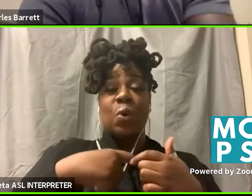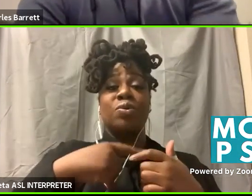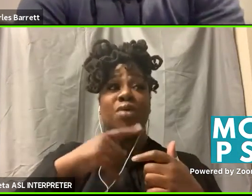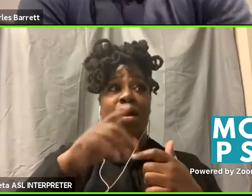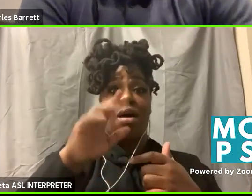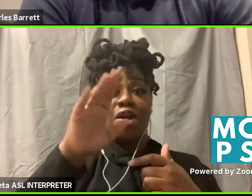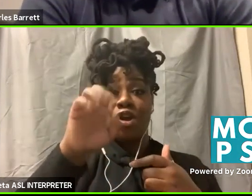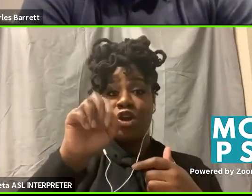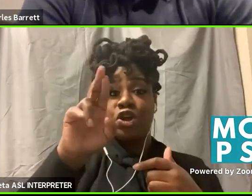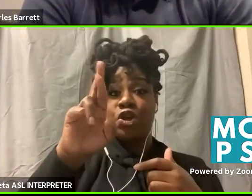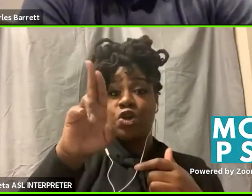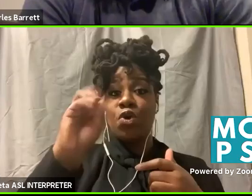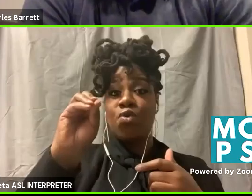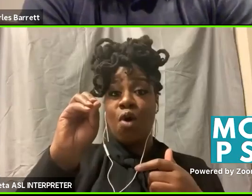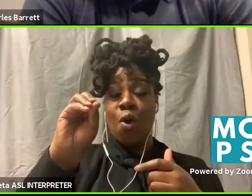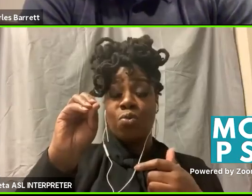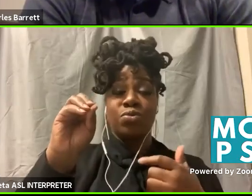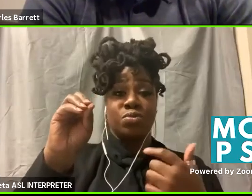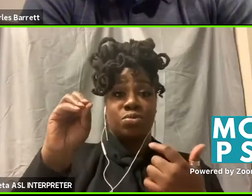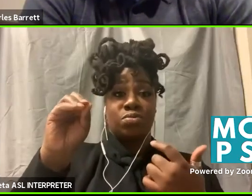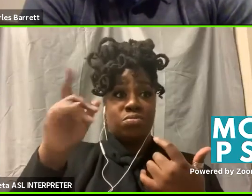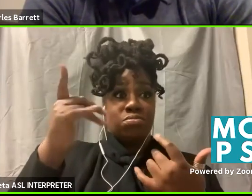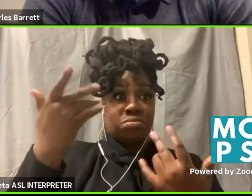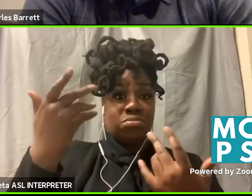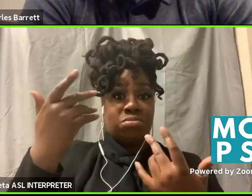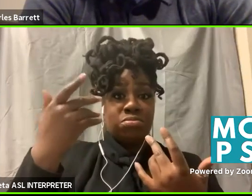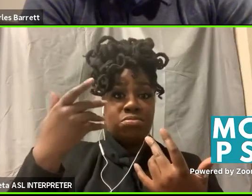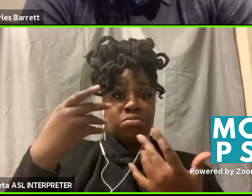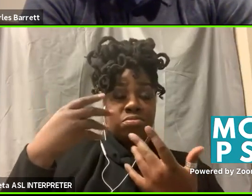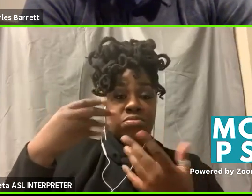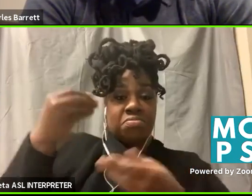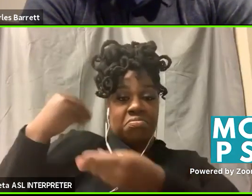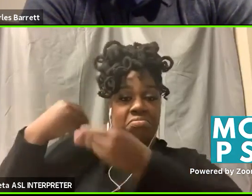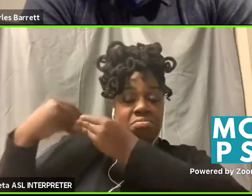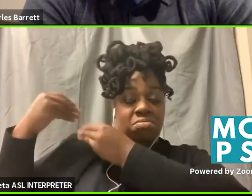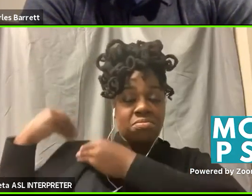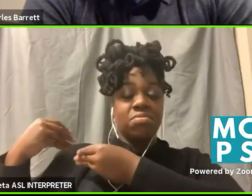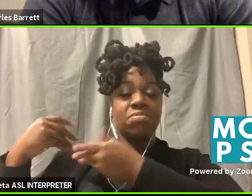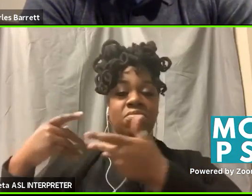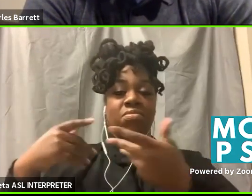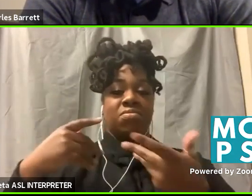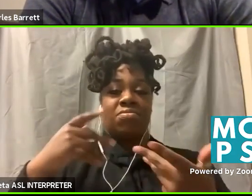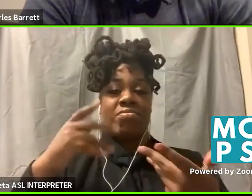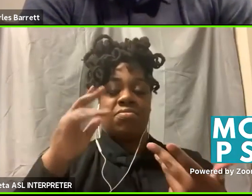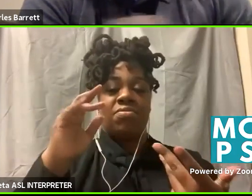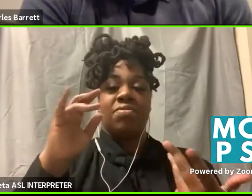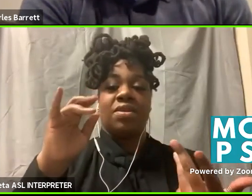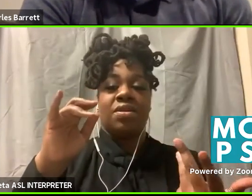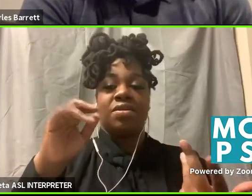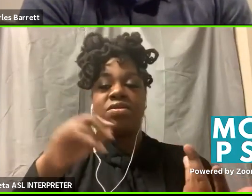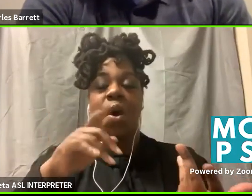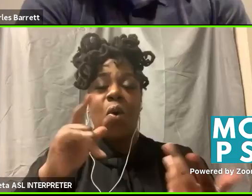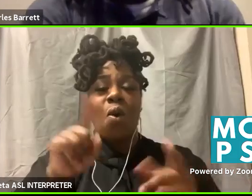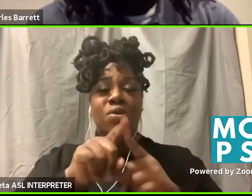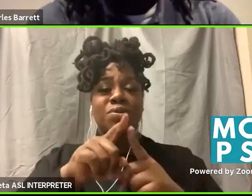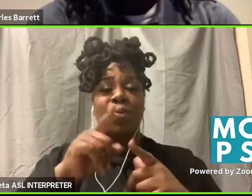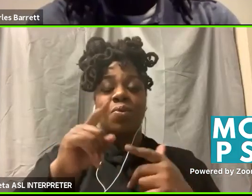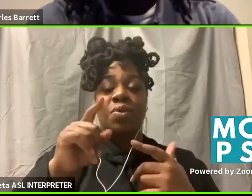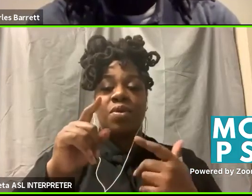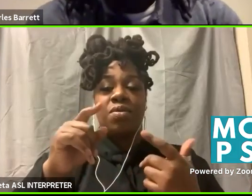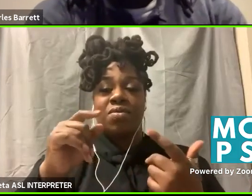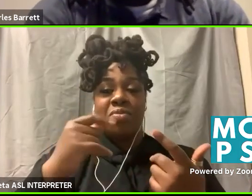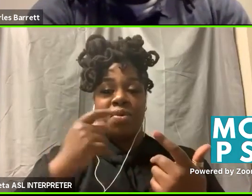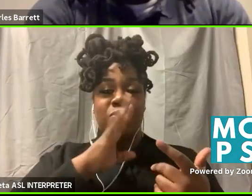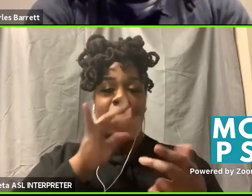of Euro descent, primarily of European descent, right? And so like when we're thinking about all these things, not diluting the conversation, having a